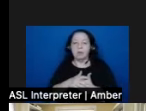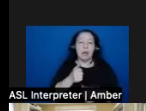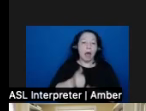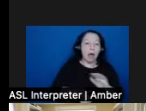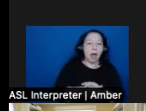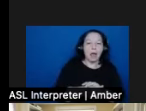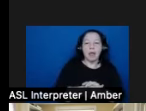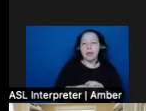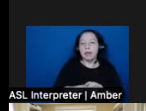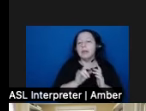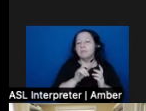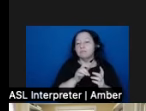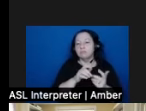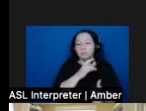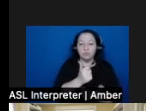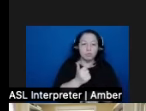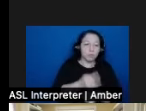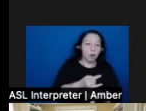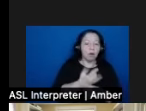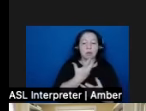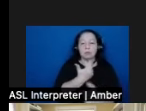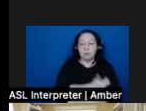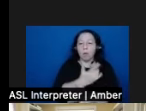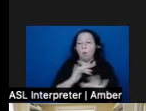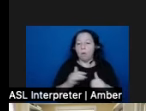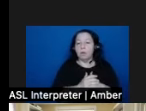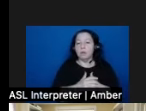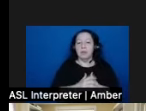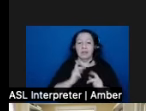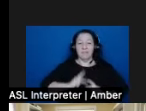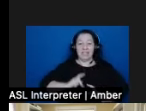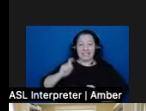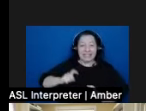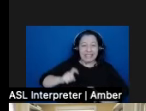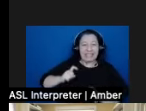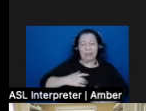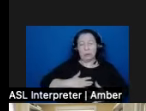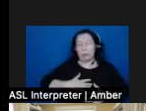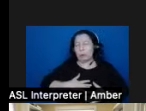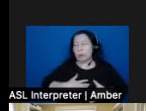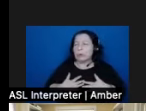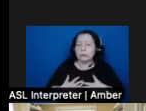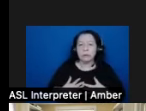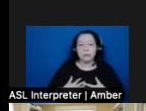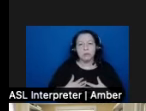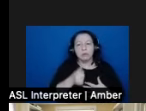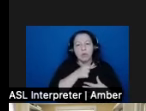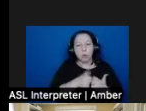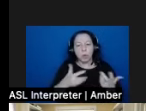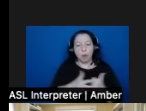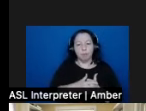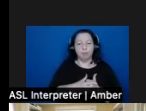alcohol, the physical need, experiencing withdrawal, inability to function at home or at work,